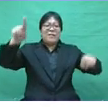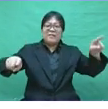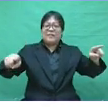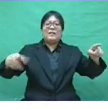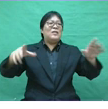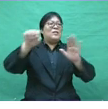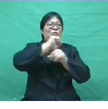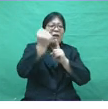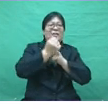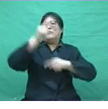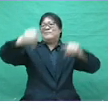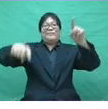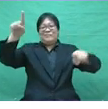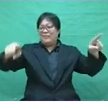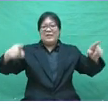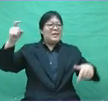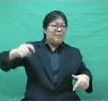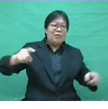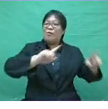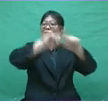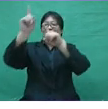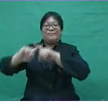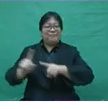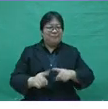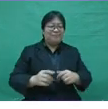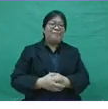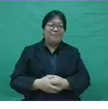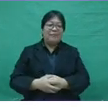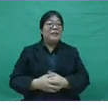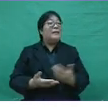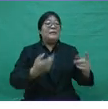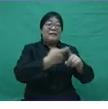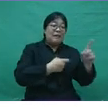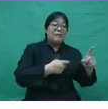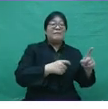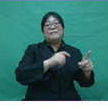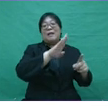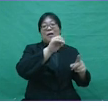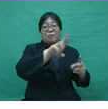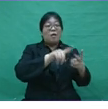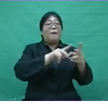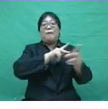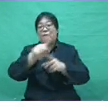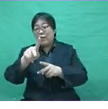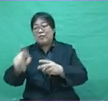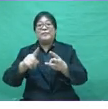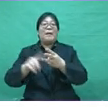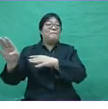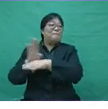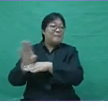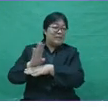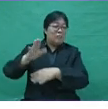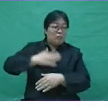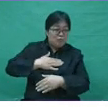circumstances, needs and contributory capacities, ranging from liberal professions and business owners